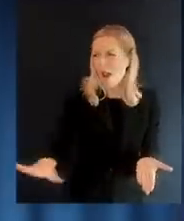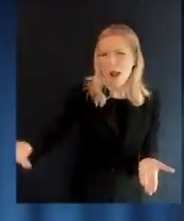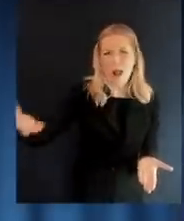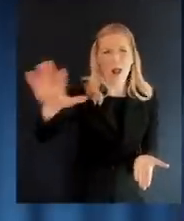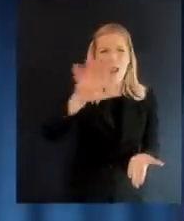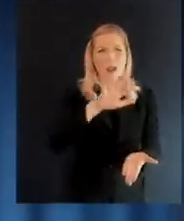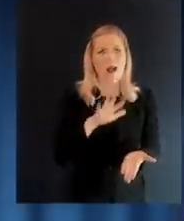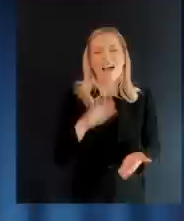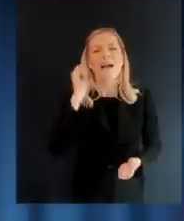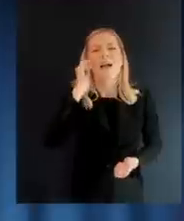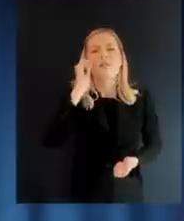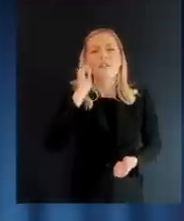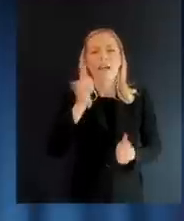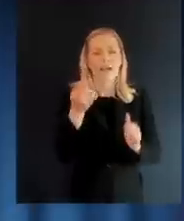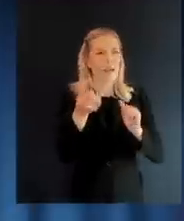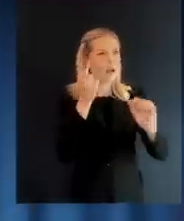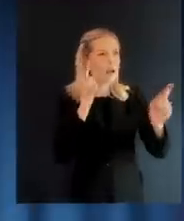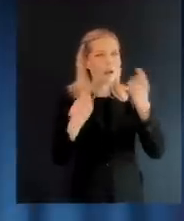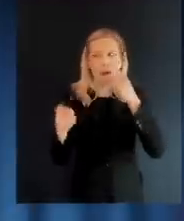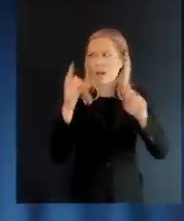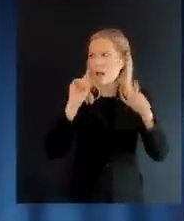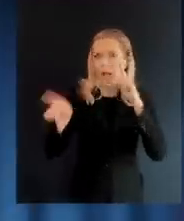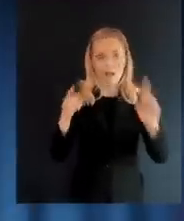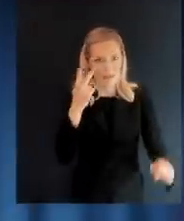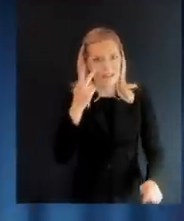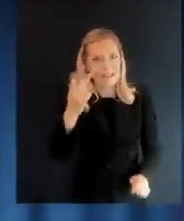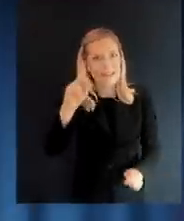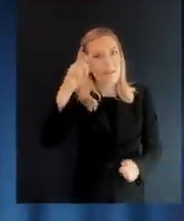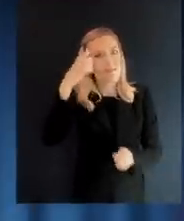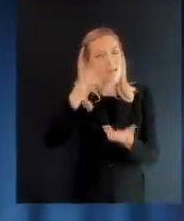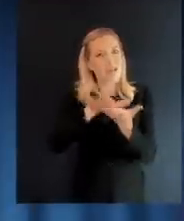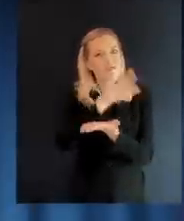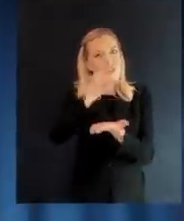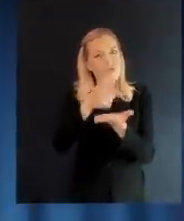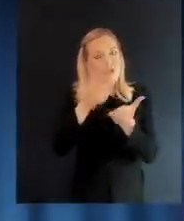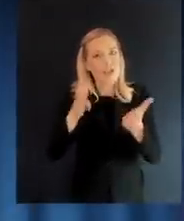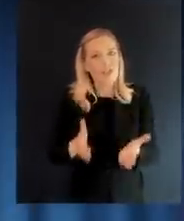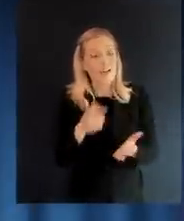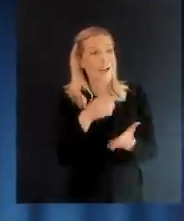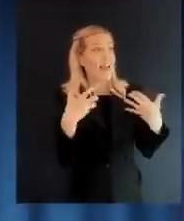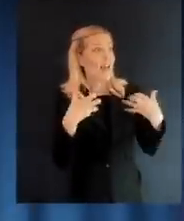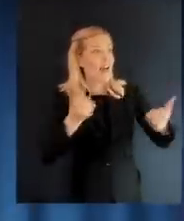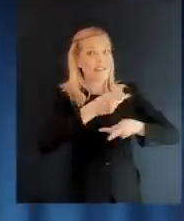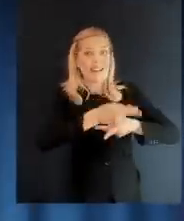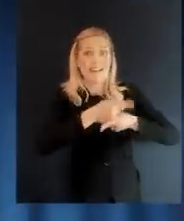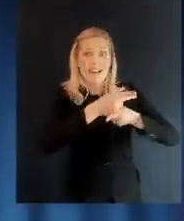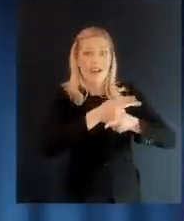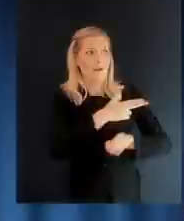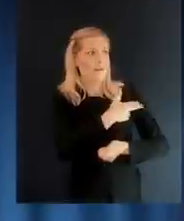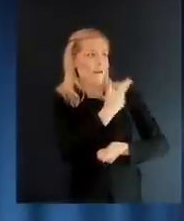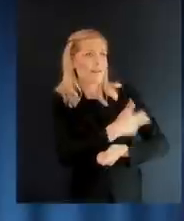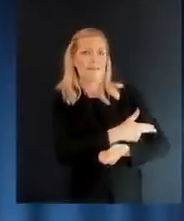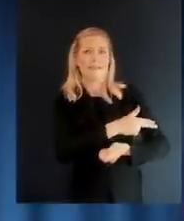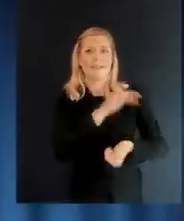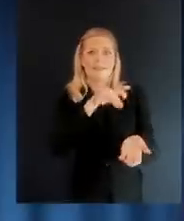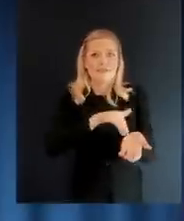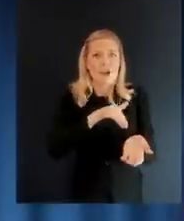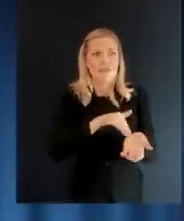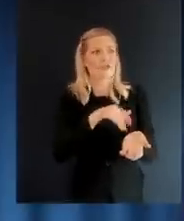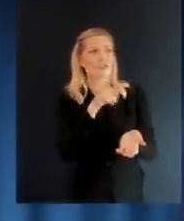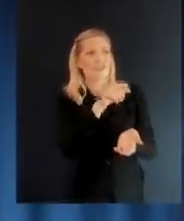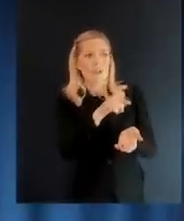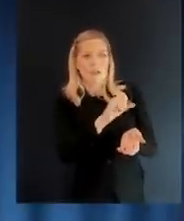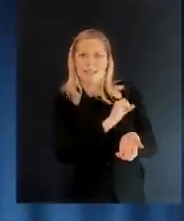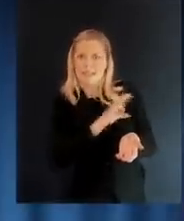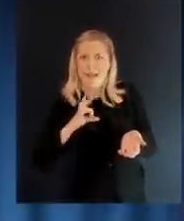workers at local hospitals to the manufacturers who build our everyday necessities. Graduates,